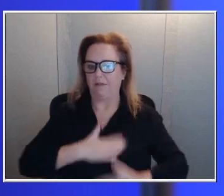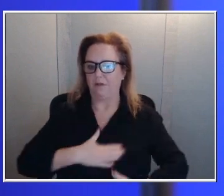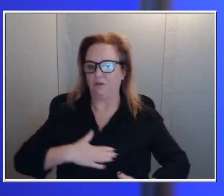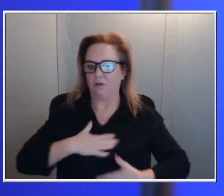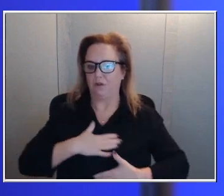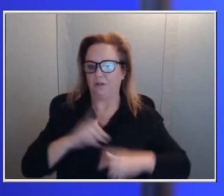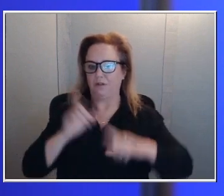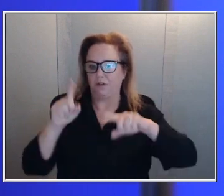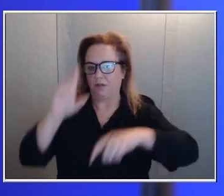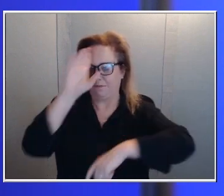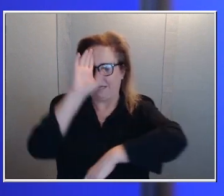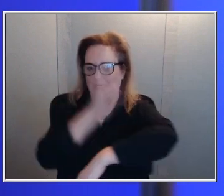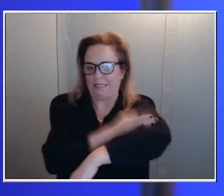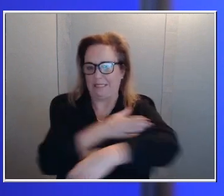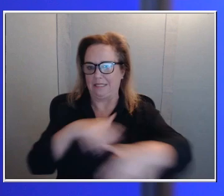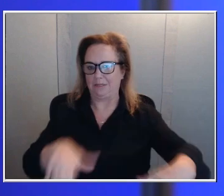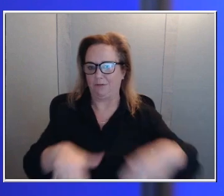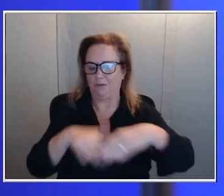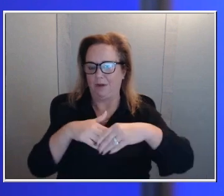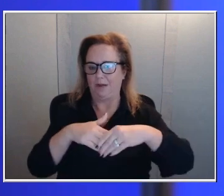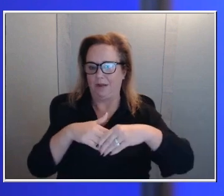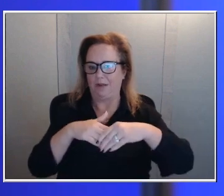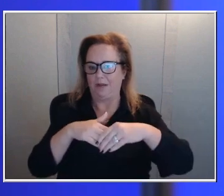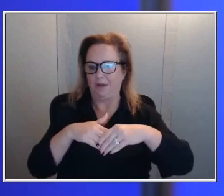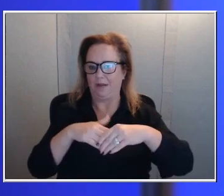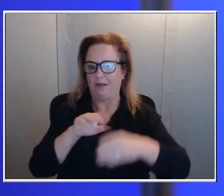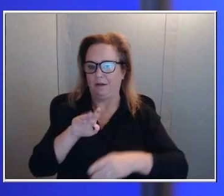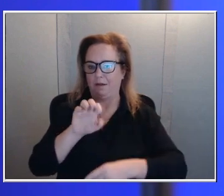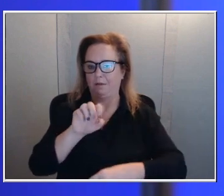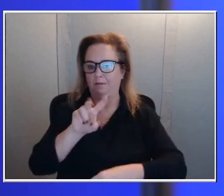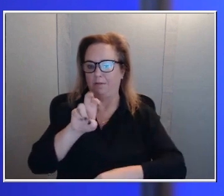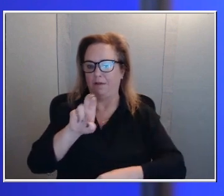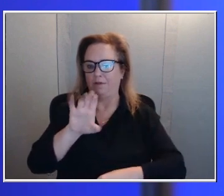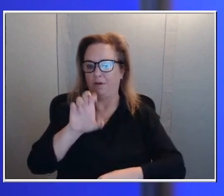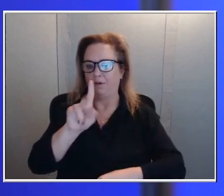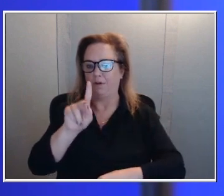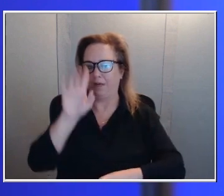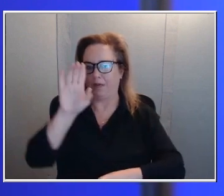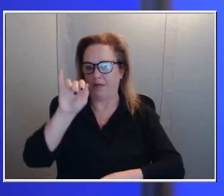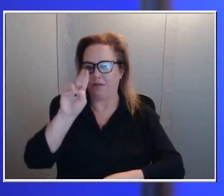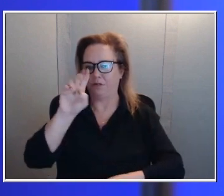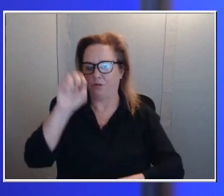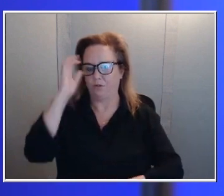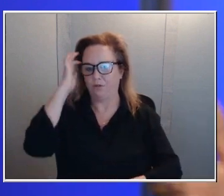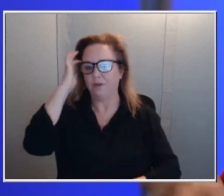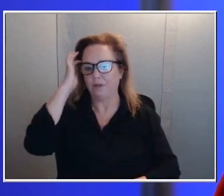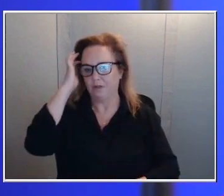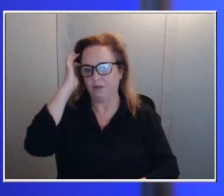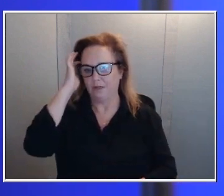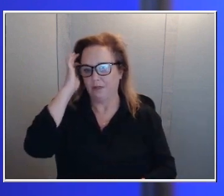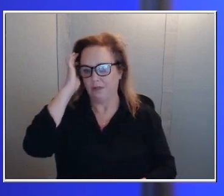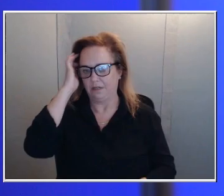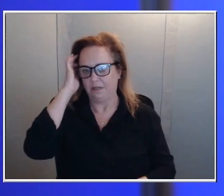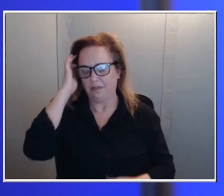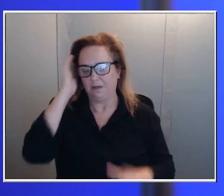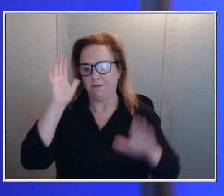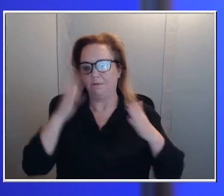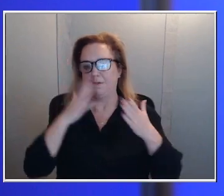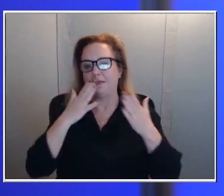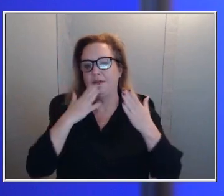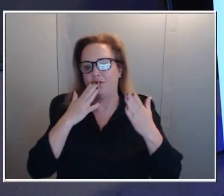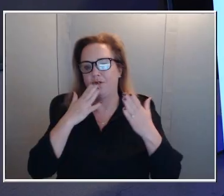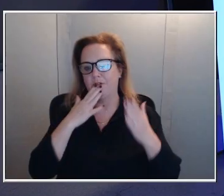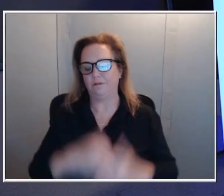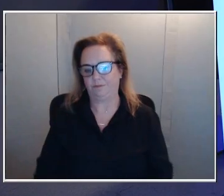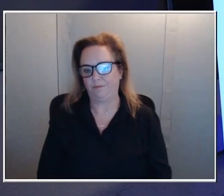my son's wedding in Beaver Creek in June. So again, beyond grateful, and I feel wonderful. And we